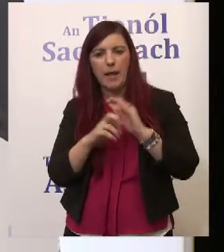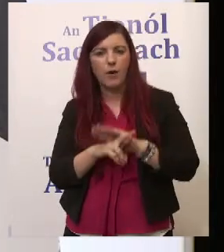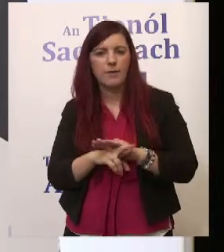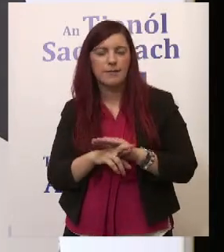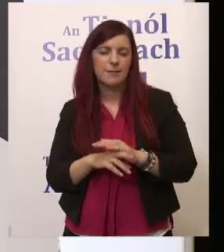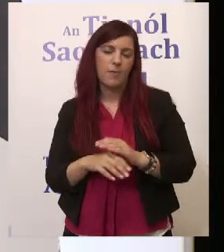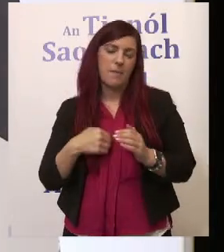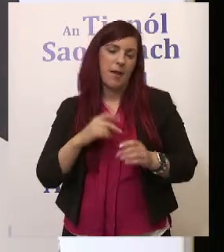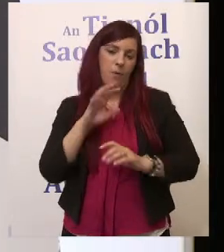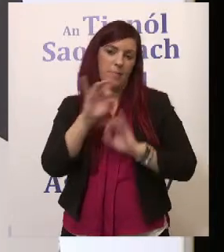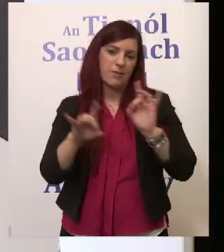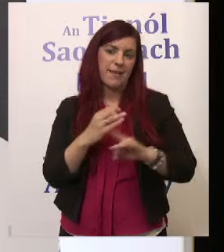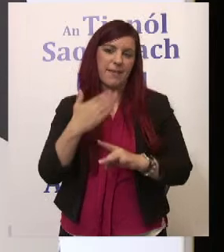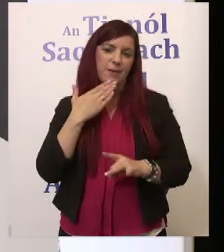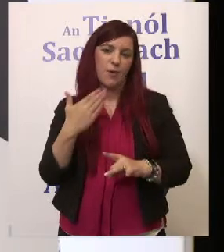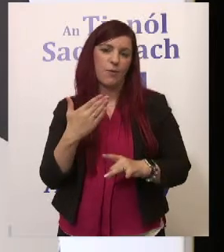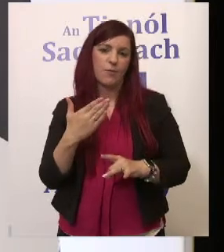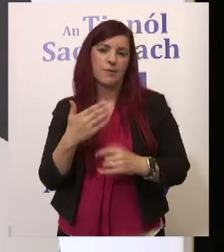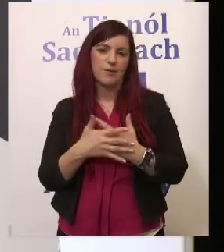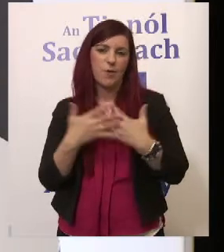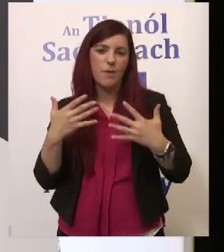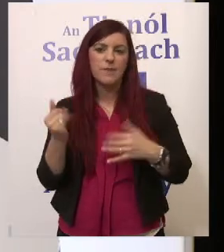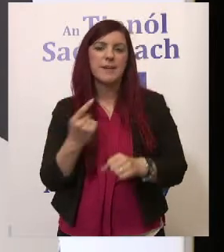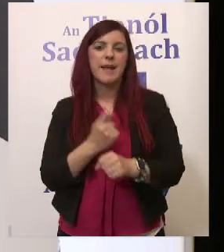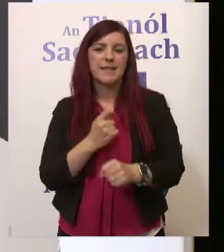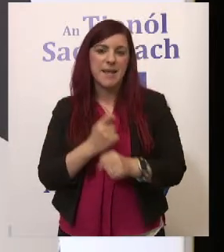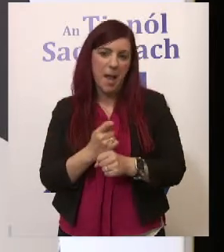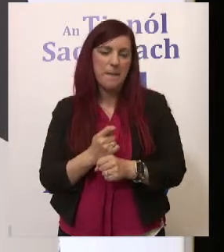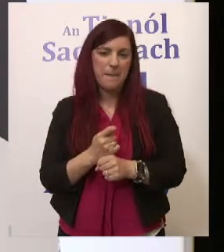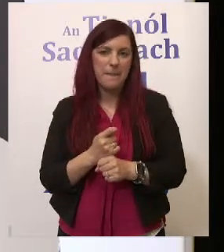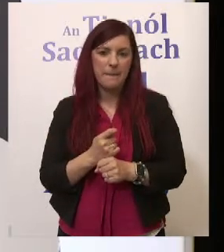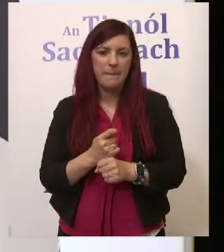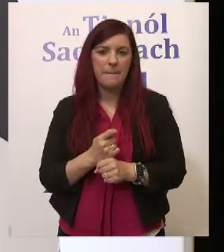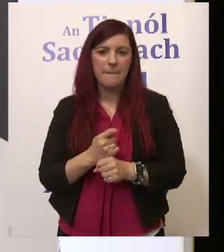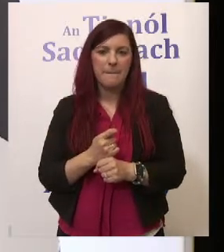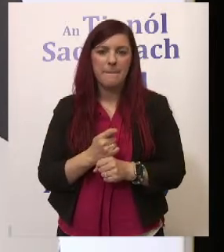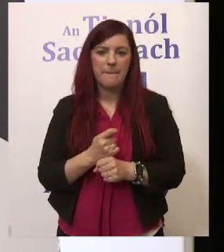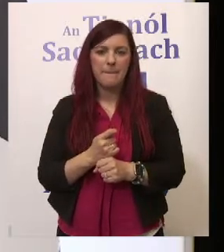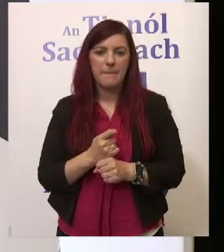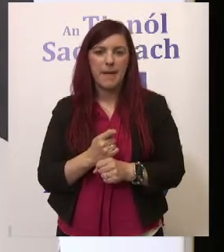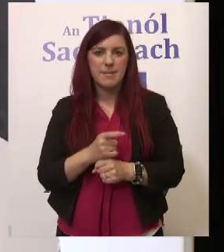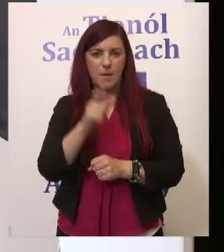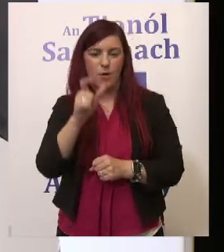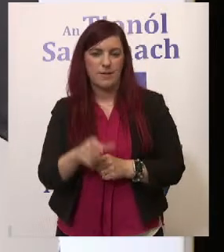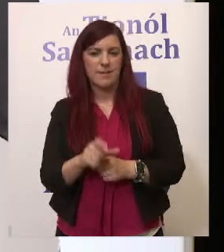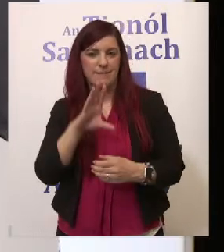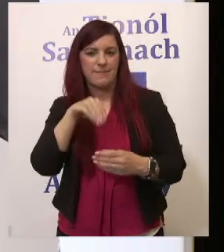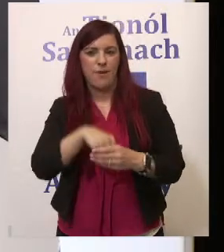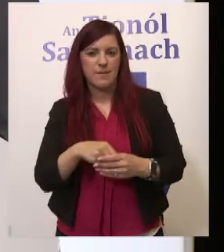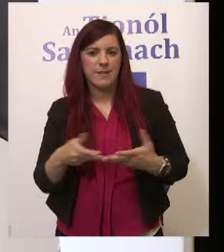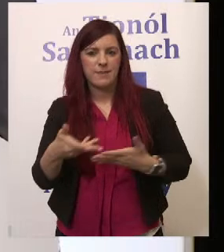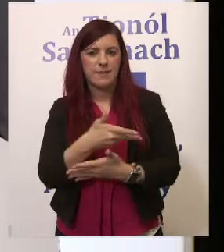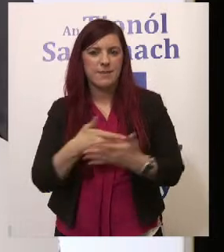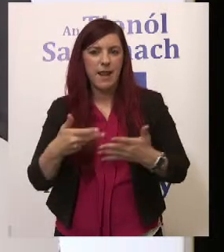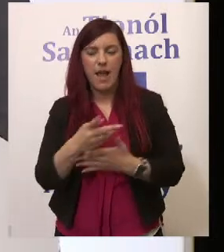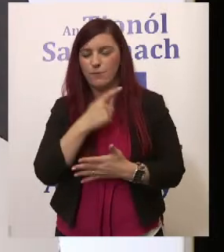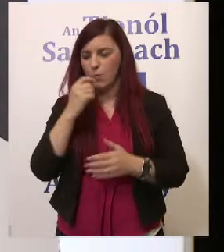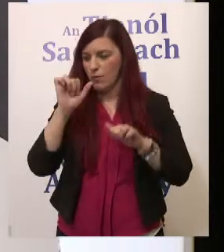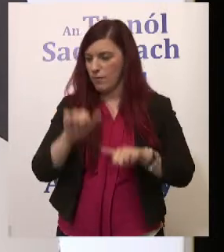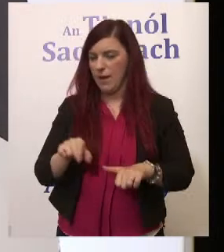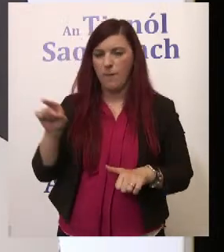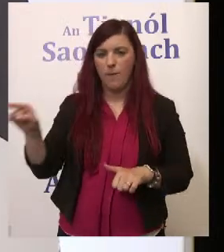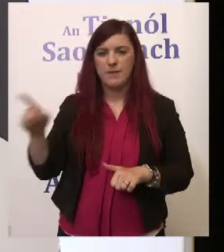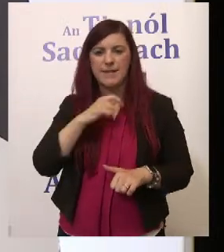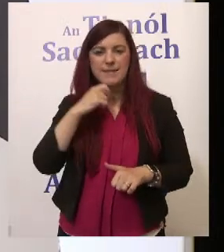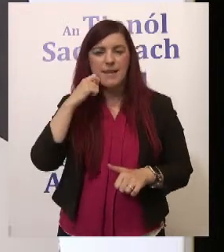thank you so much for taking so much of your time to consider them and how they can be addressed. And I'd have to concur with what Averick said.